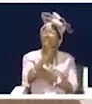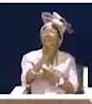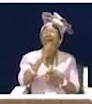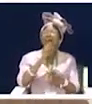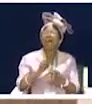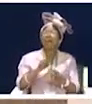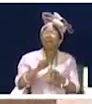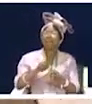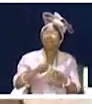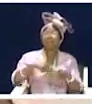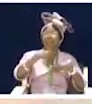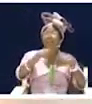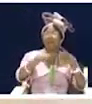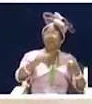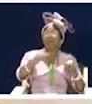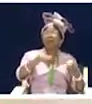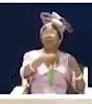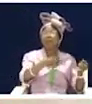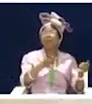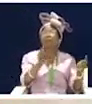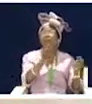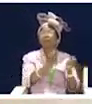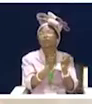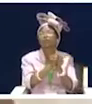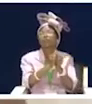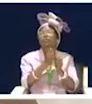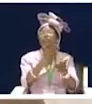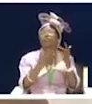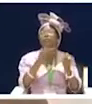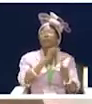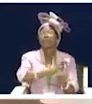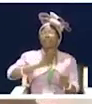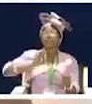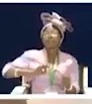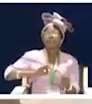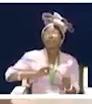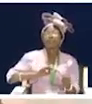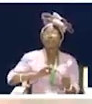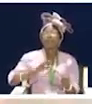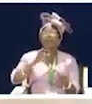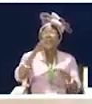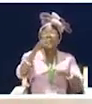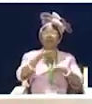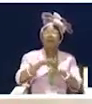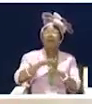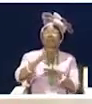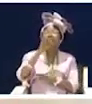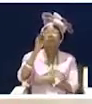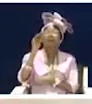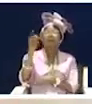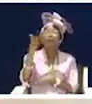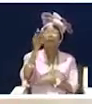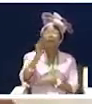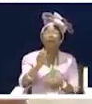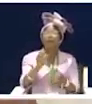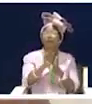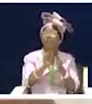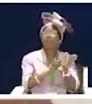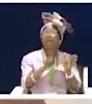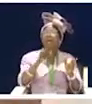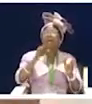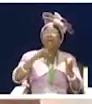some of my staff to Okeogun, a farm where I was working. I'm an architect by profession. So around